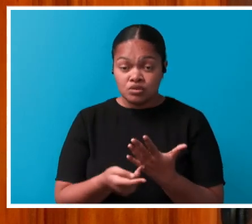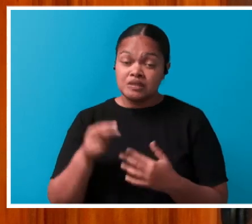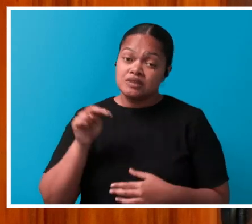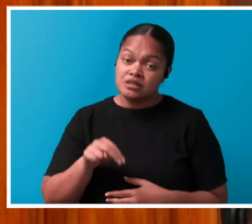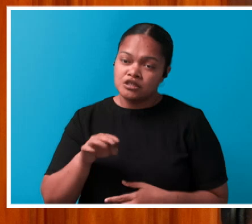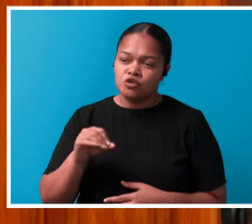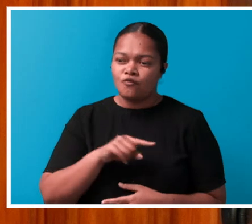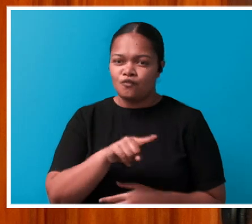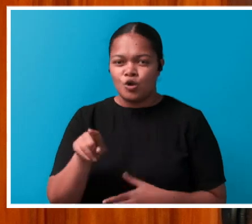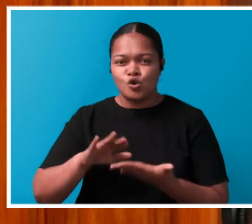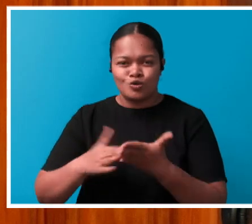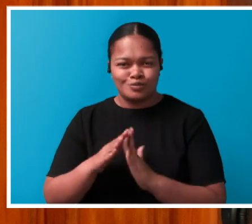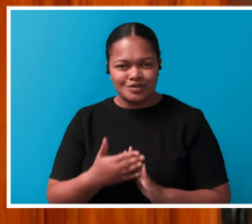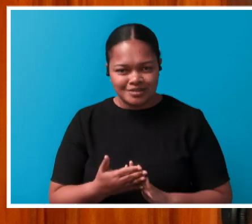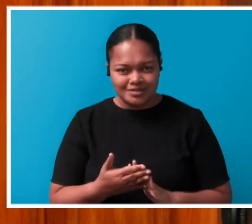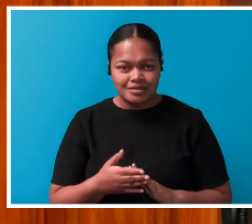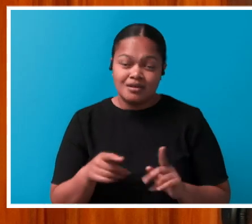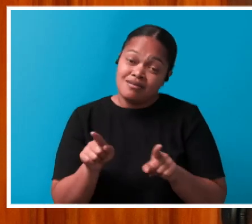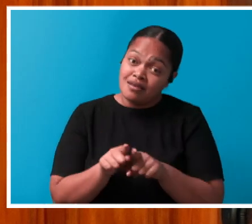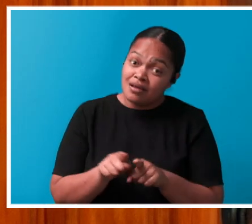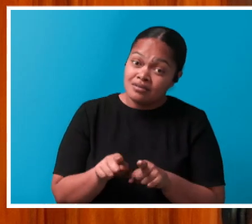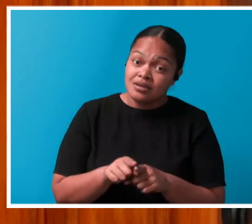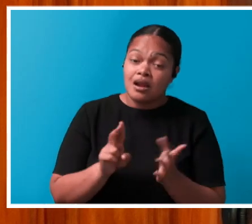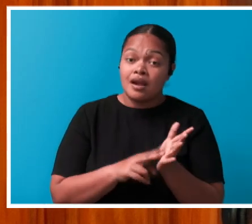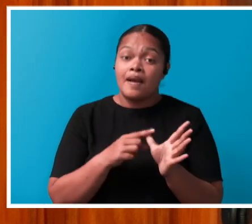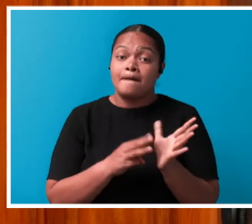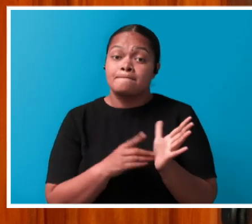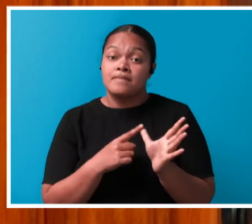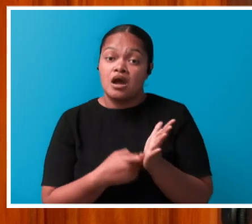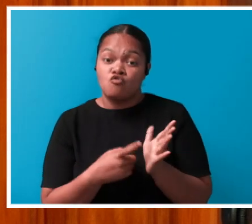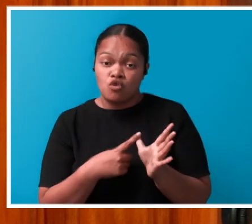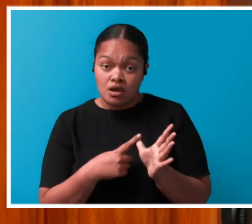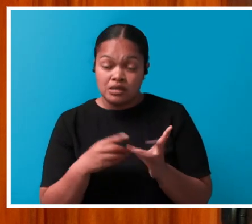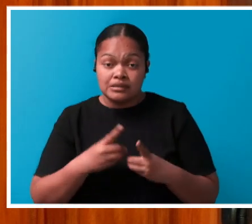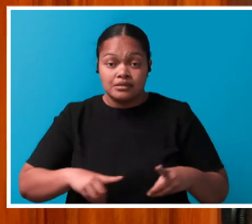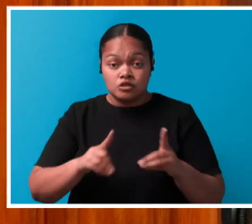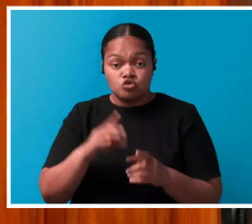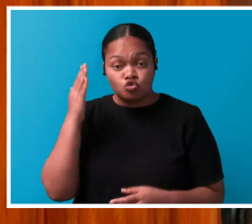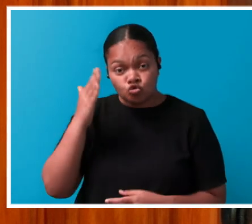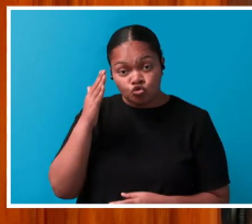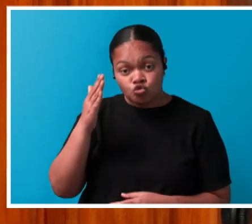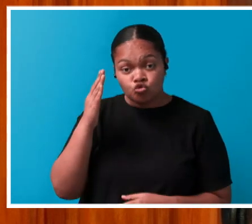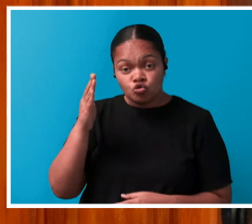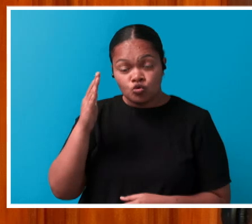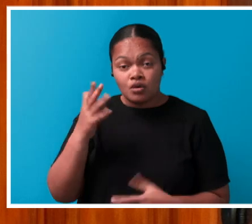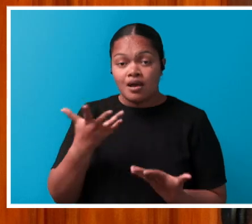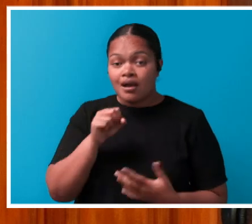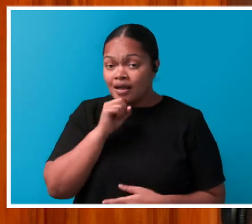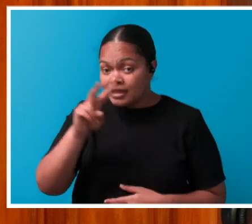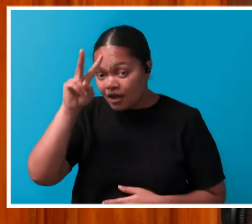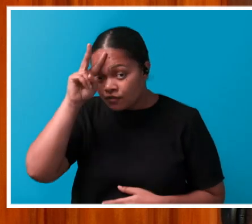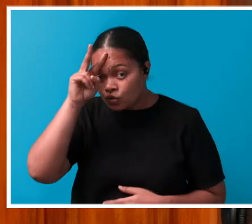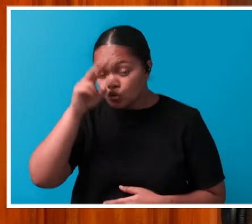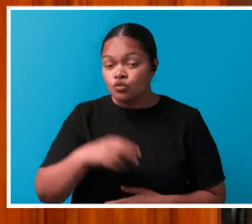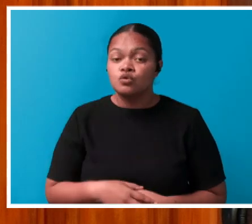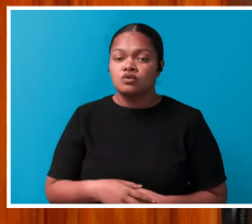our communities. For instance, for the Namara District School in Sanima, Kandawa,